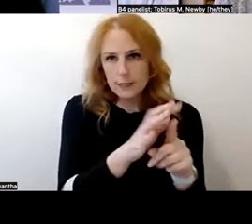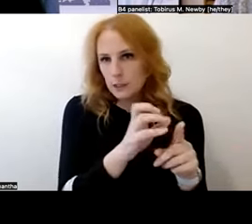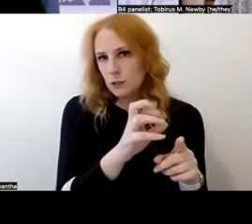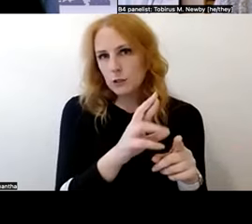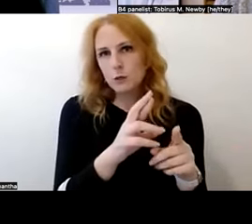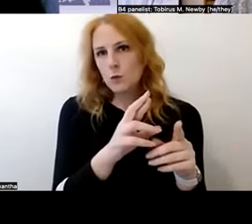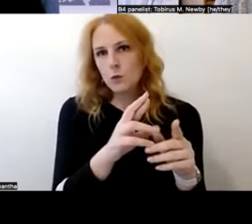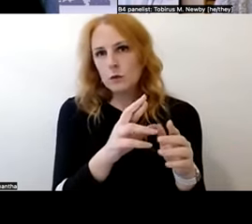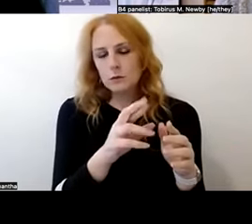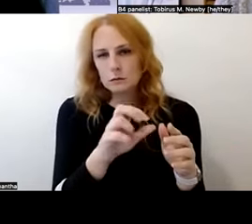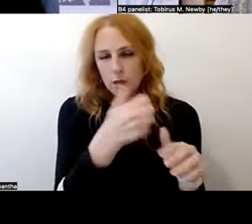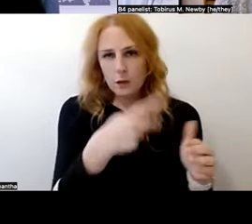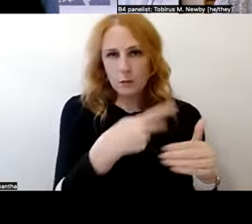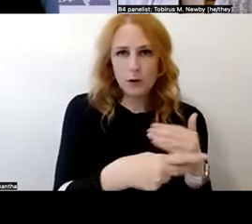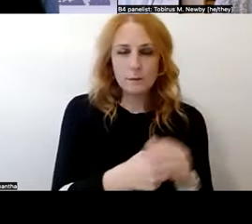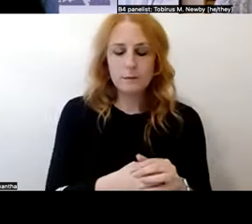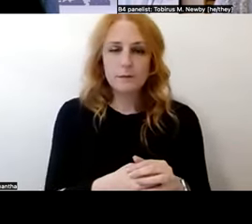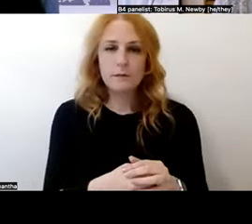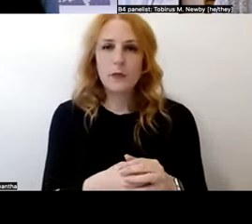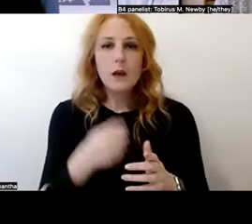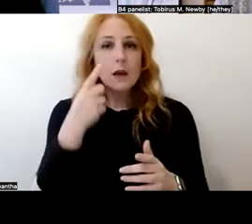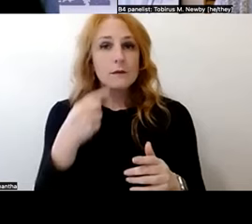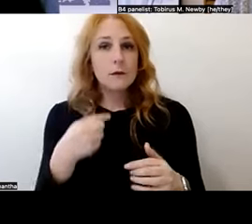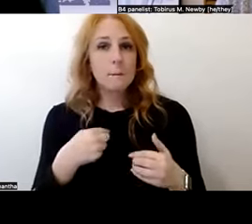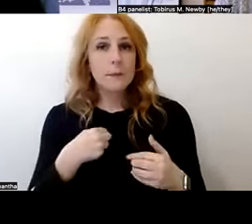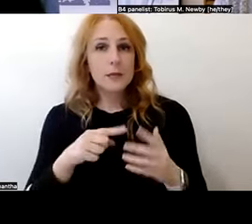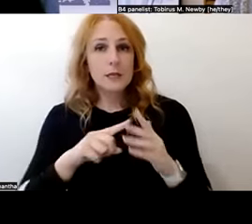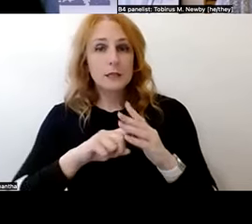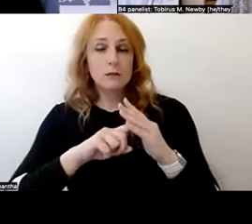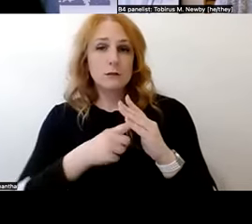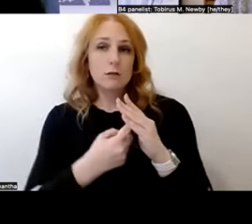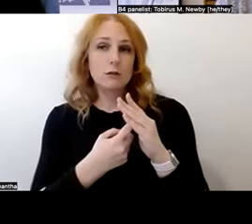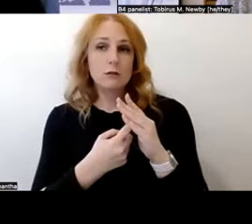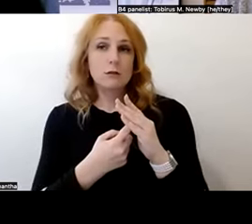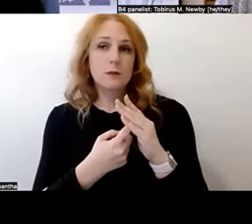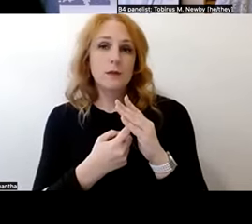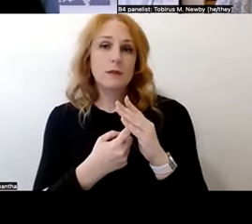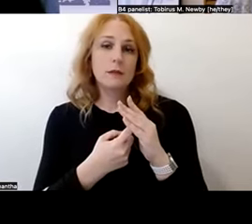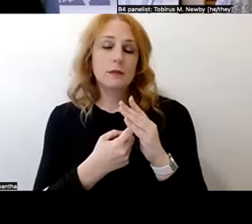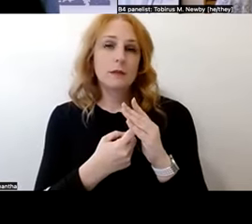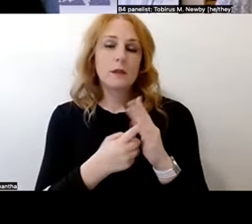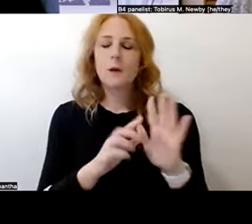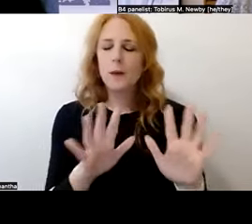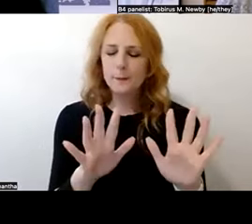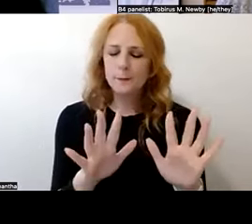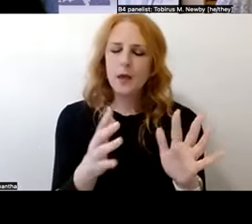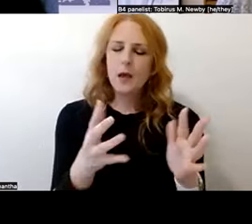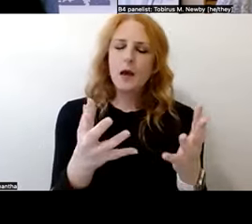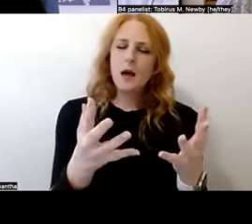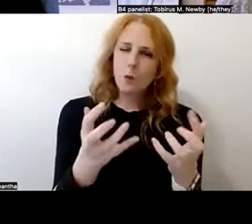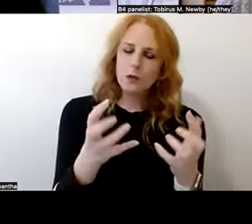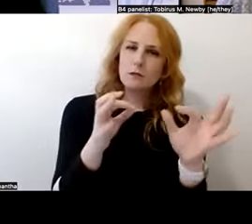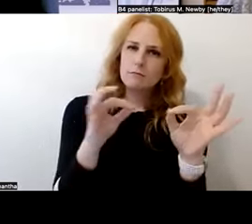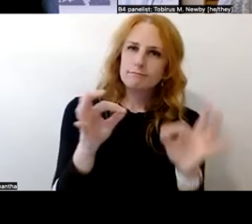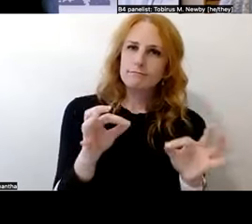it really starts with that place of, and I want to speak as a leader on this campus. I want to talk to those